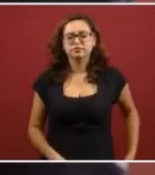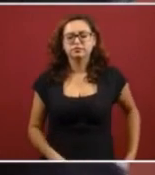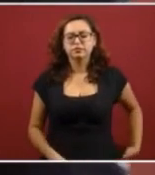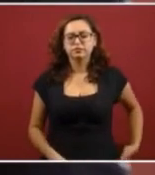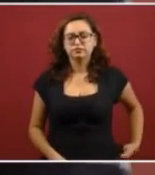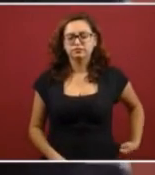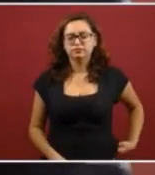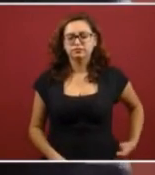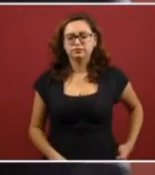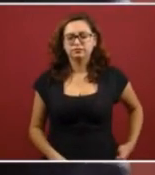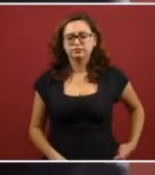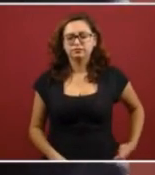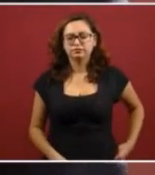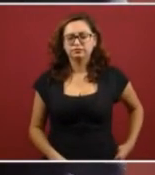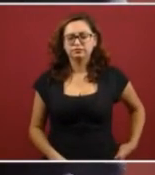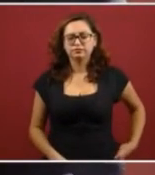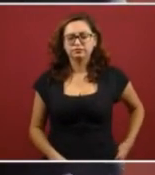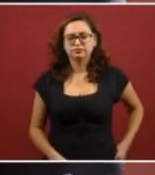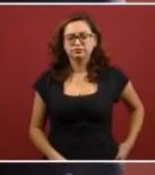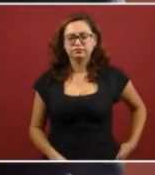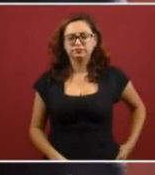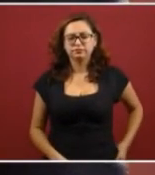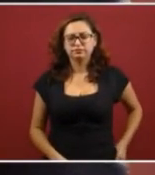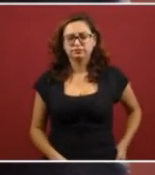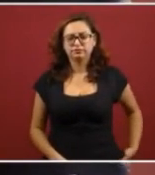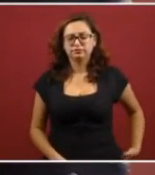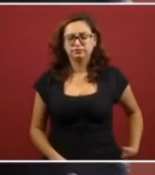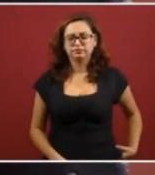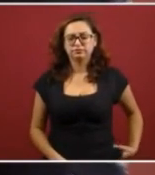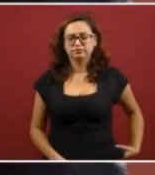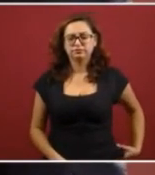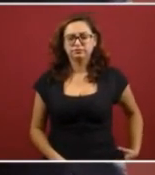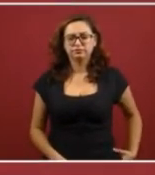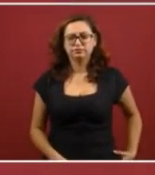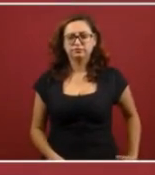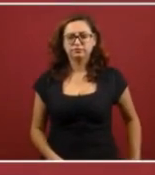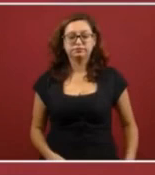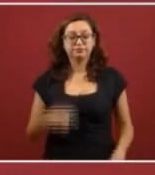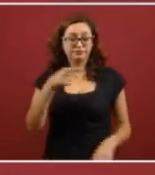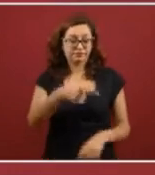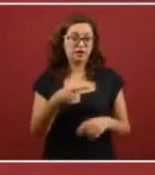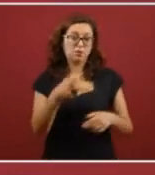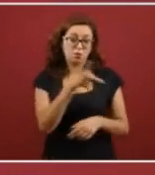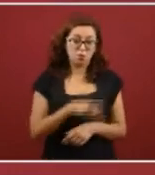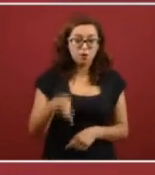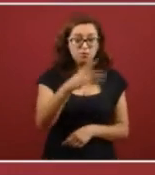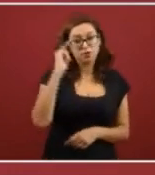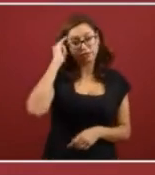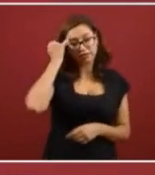los dirigentes de the los pueblos of the, se of, llamaban of the, comités of seccionales. The were be,